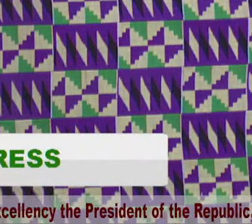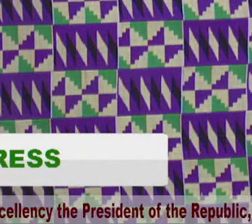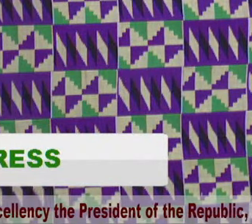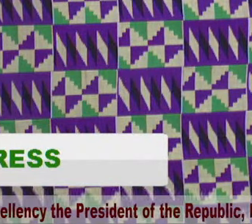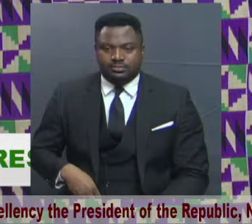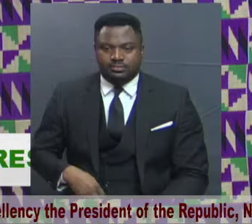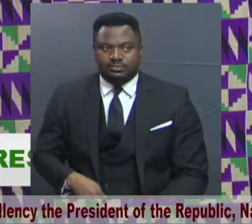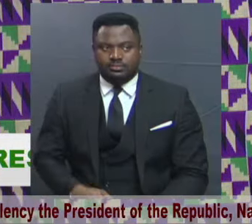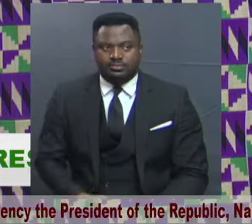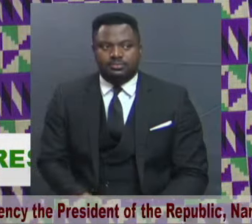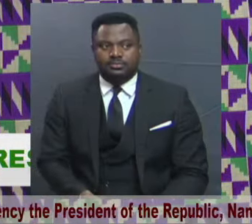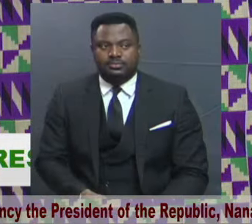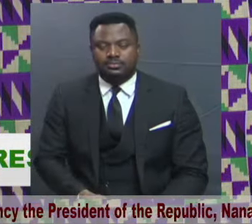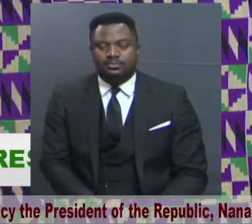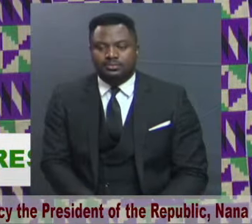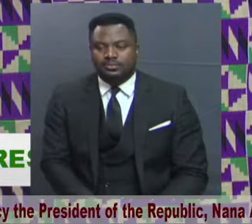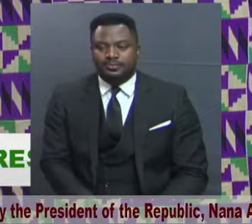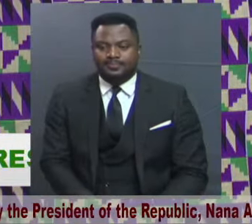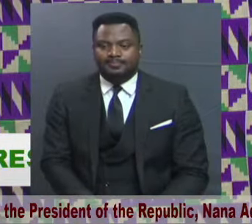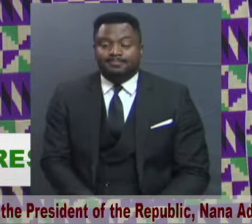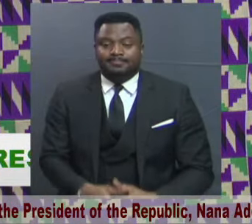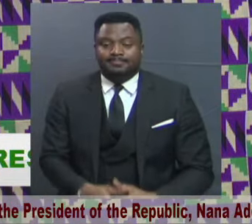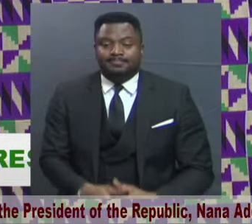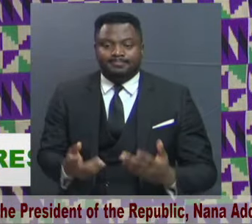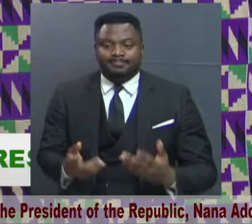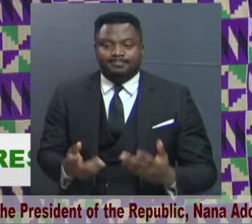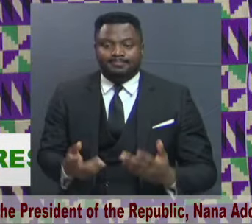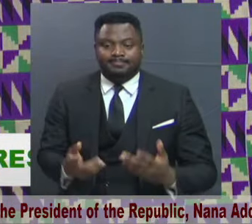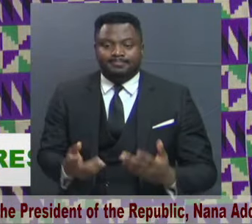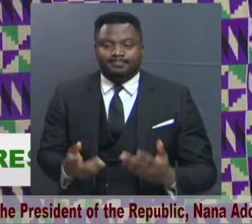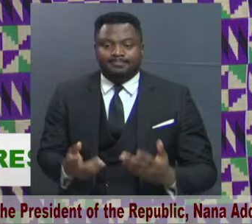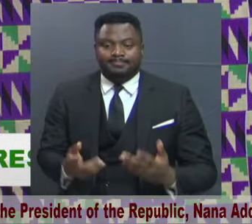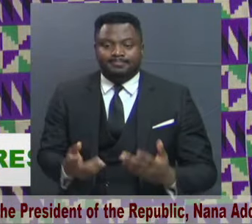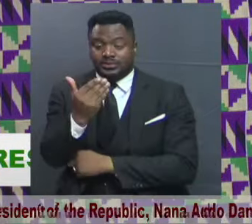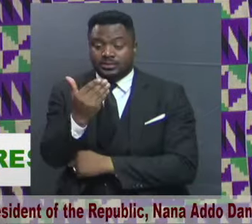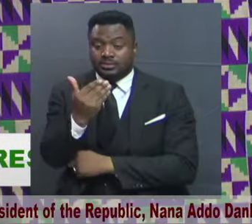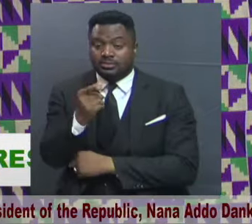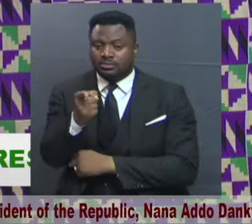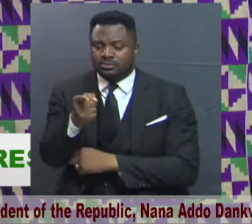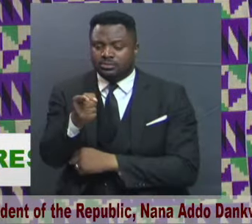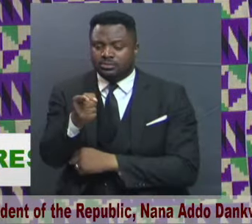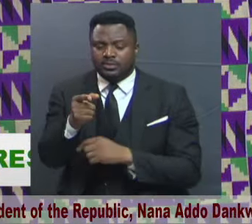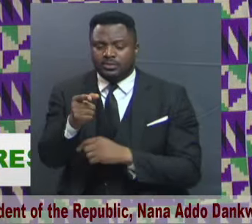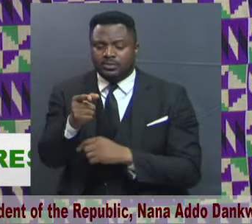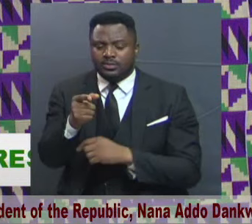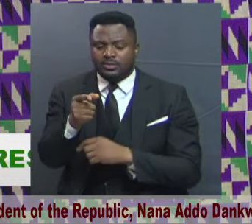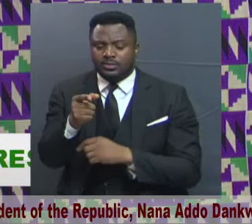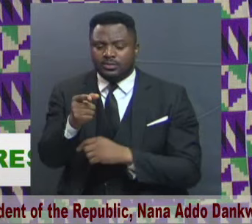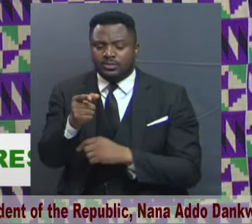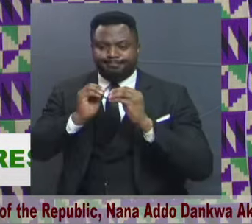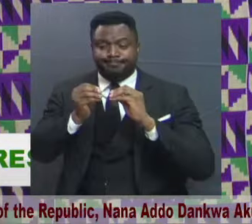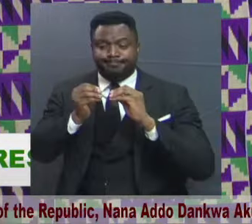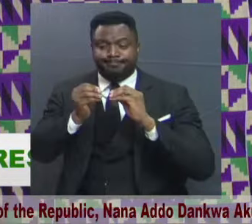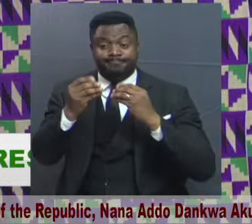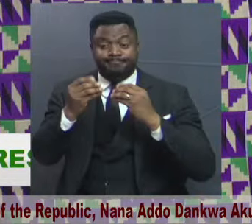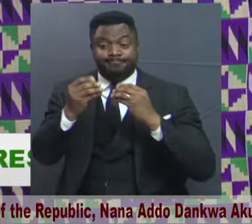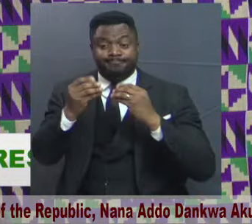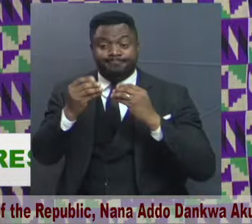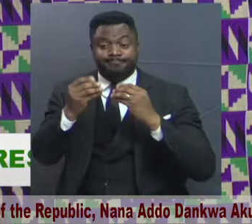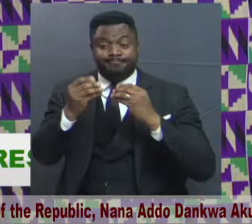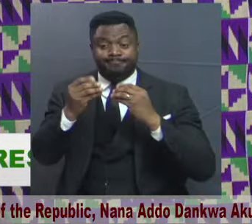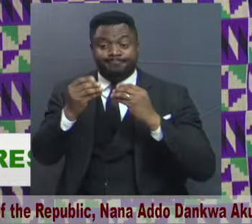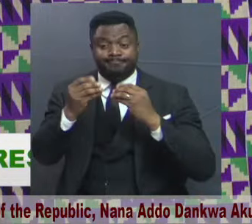museum Gallery which have been closed down since 2015 has also been fully refurbished it attracted over